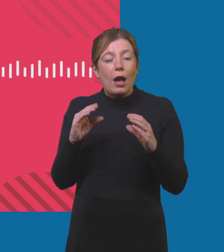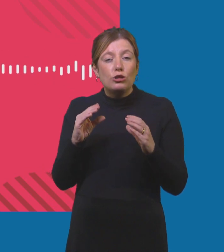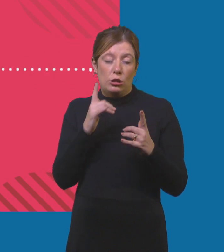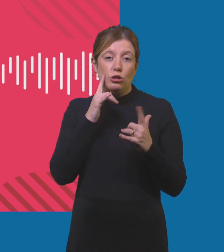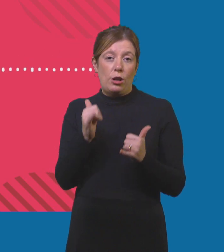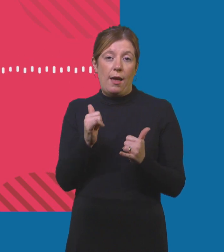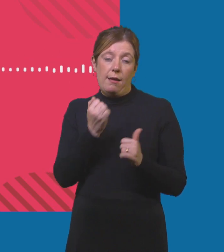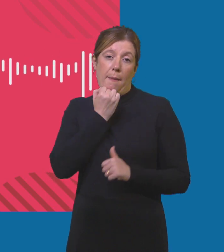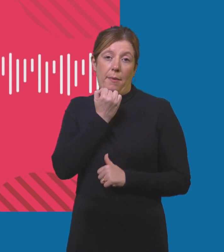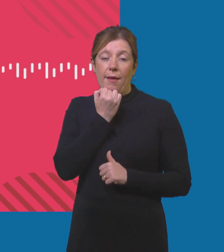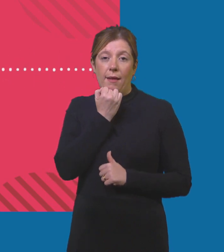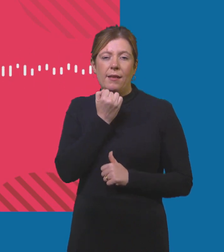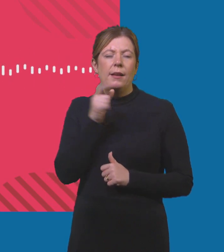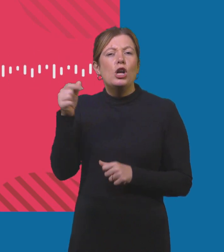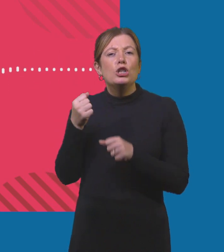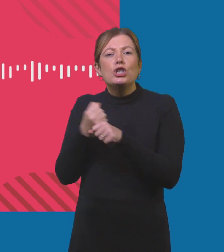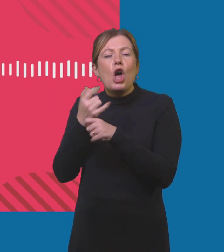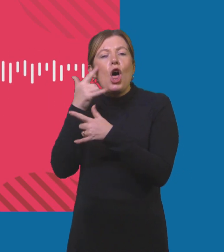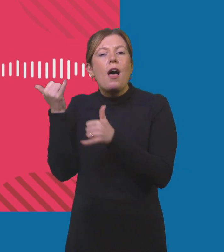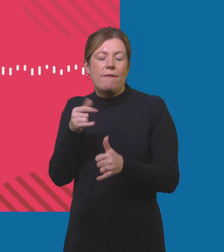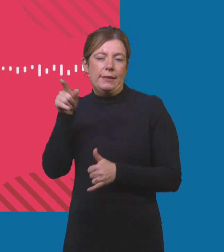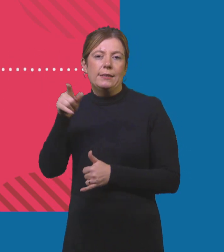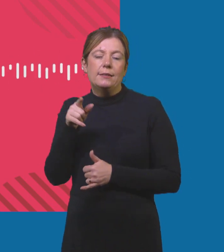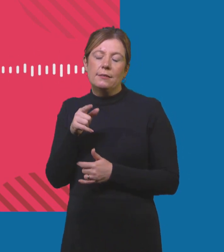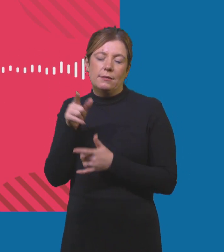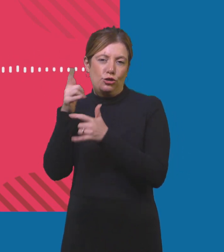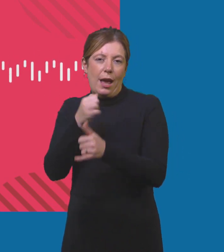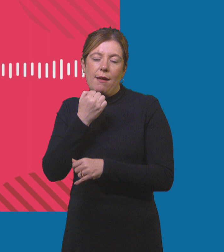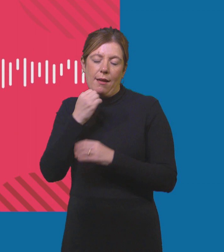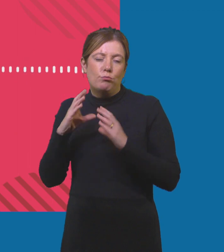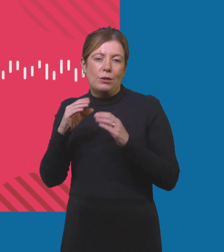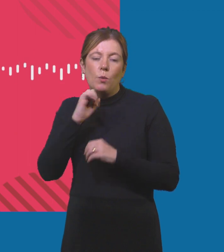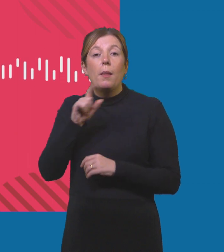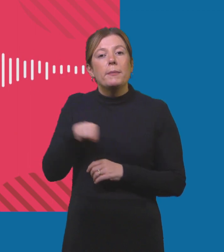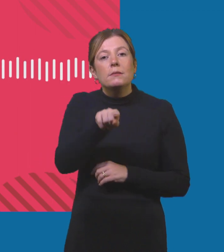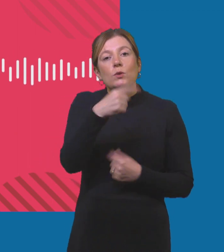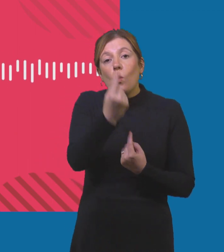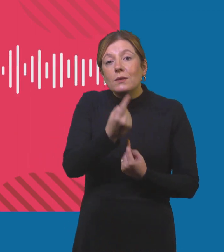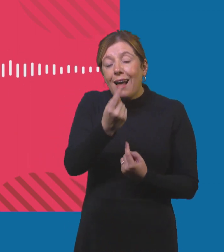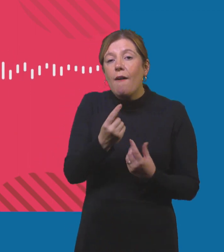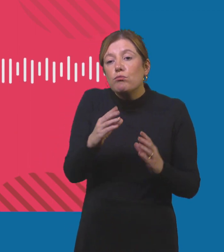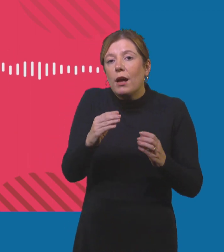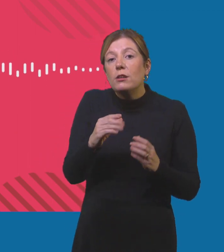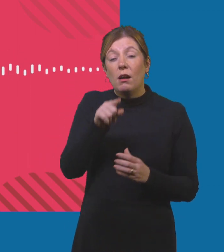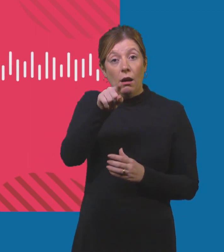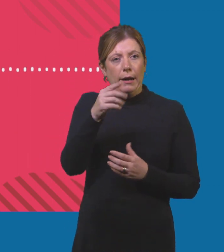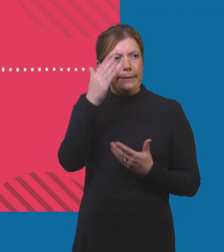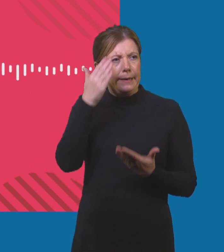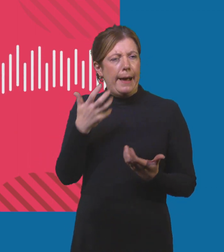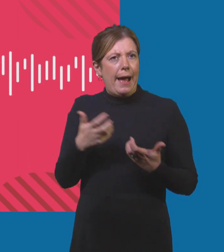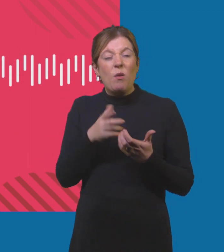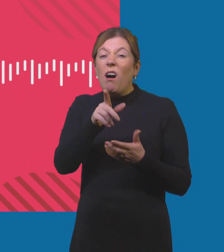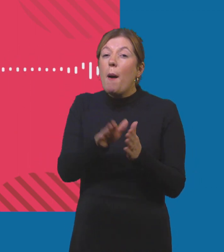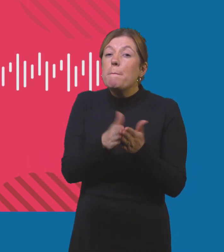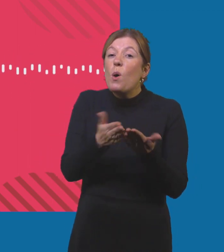Yes. Obviously, that will get done at a service or whatnot, but you can check them yourself. And if you're not sure what pressure your tyres need to be at, it will be in your vehicle